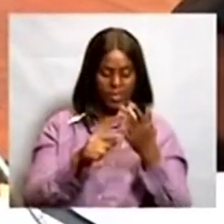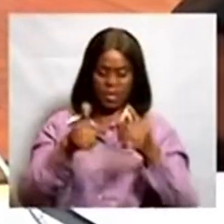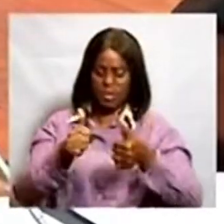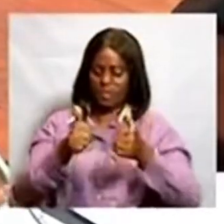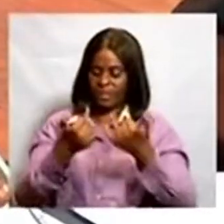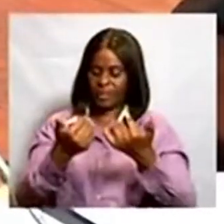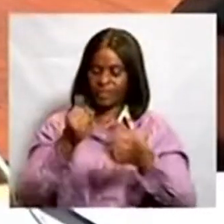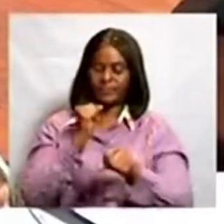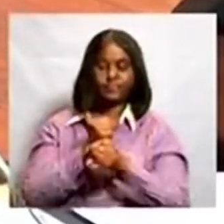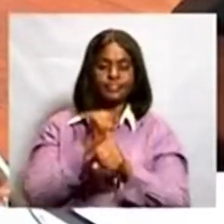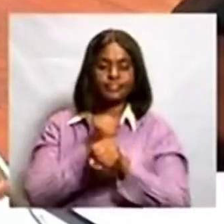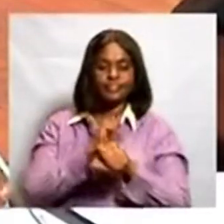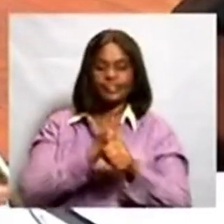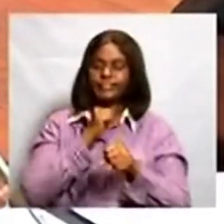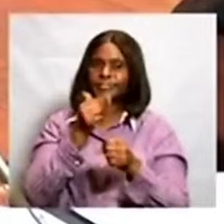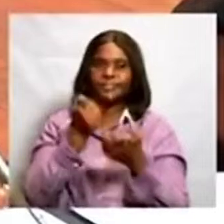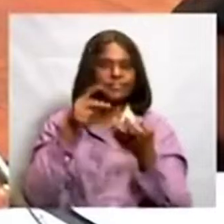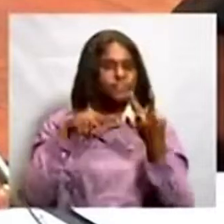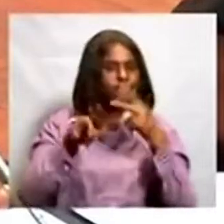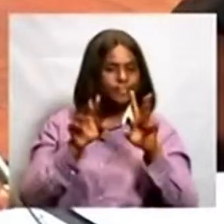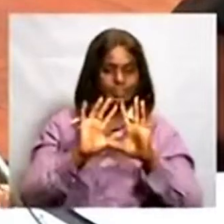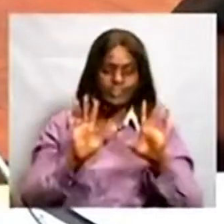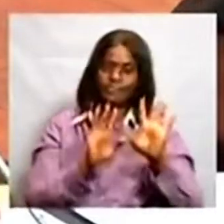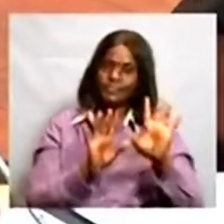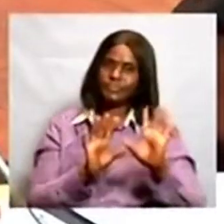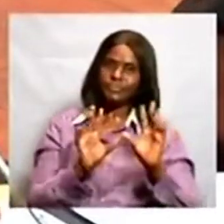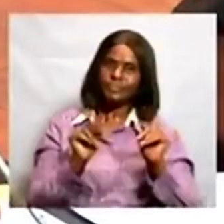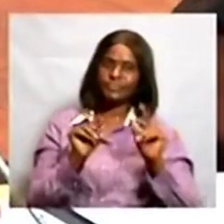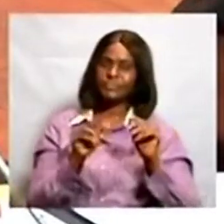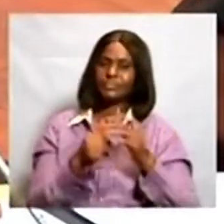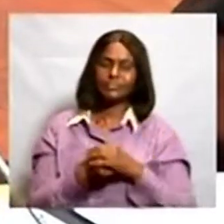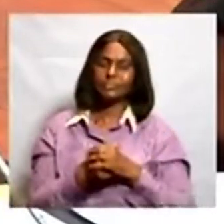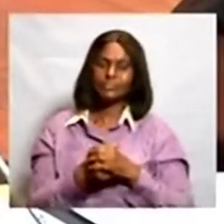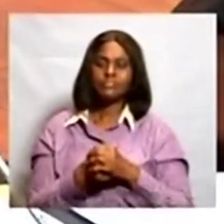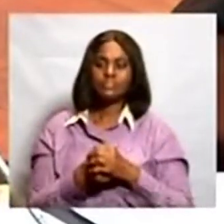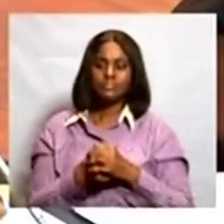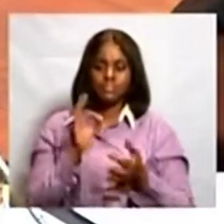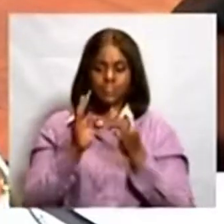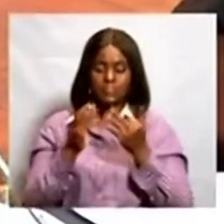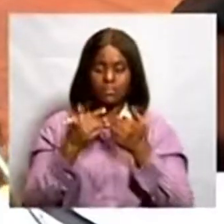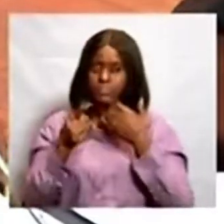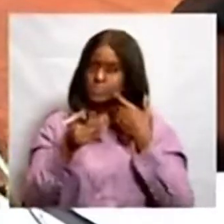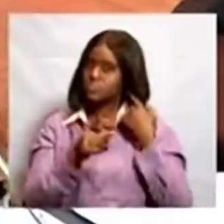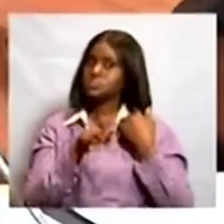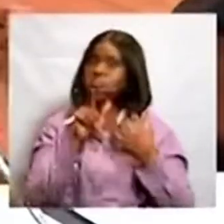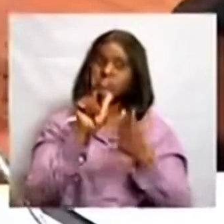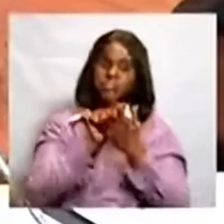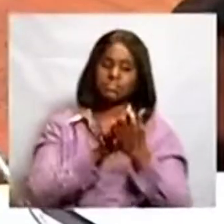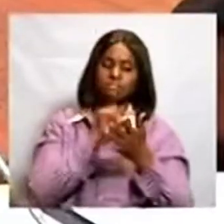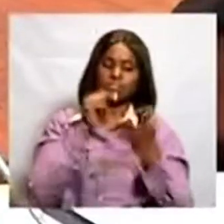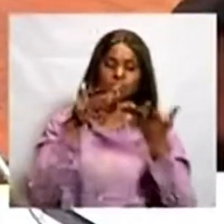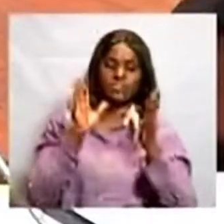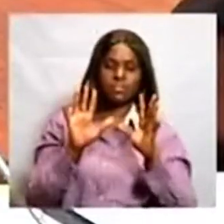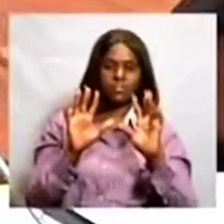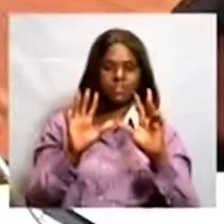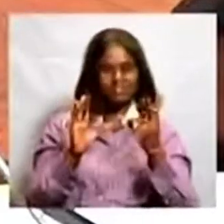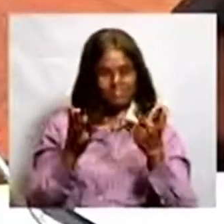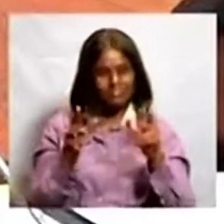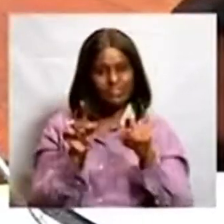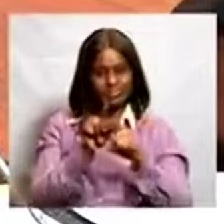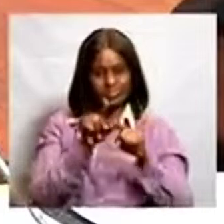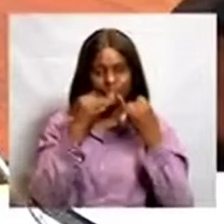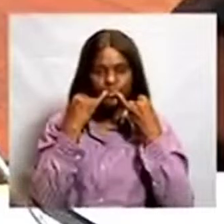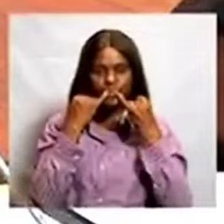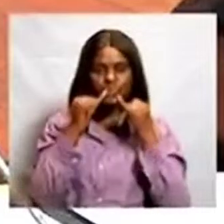ourselves, we don't want a duplication to be there. That's our role. Yeah. Because if the Act does not allow them to give a third part and that